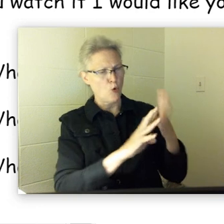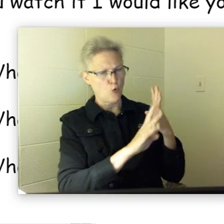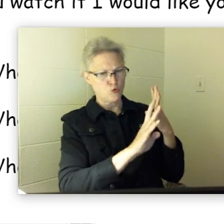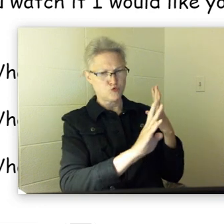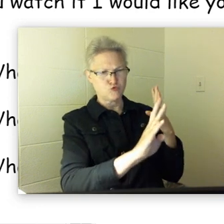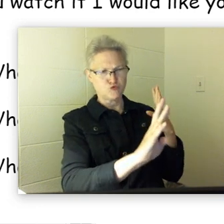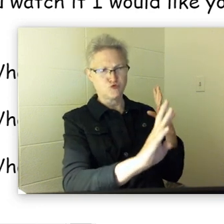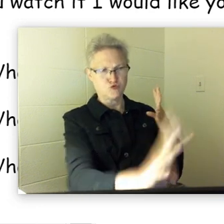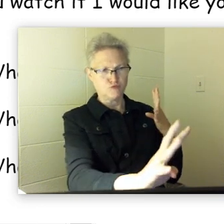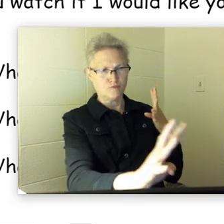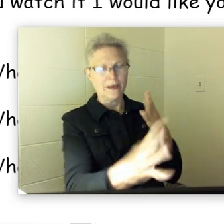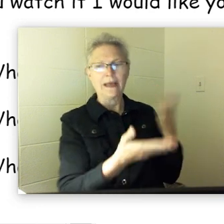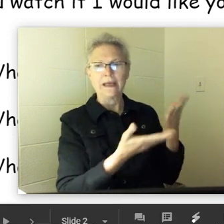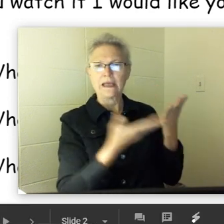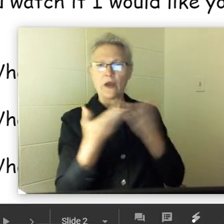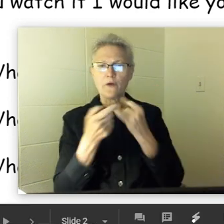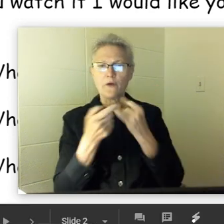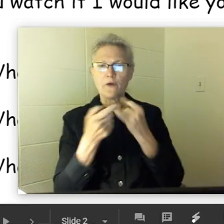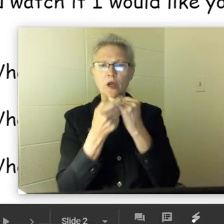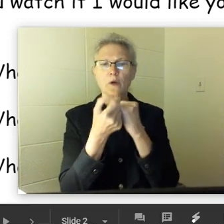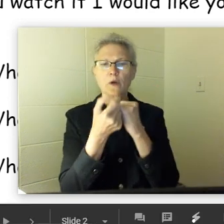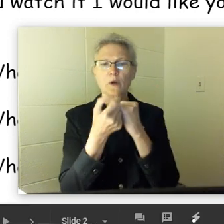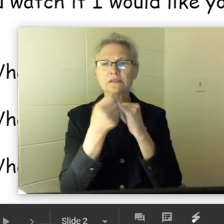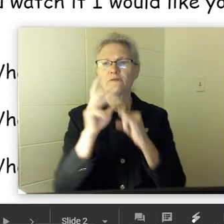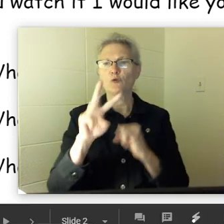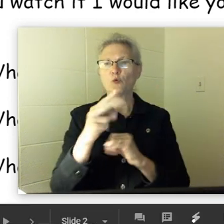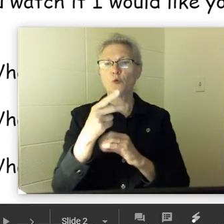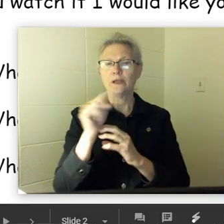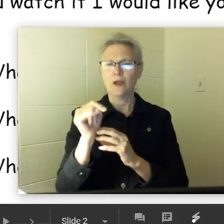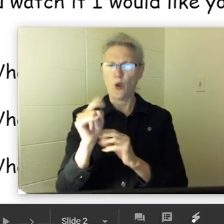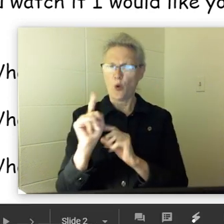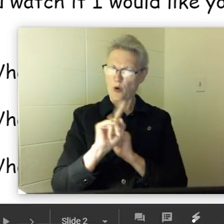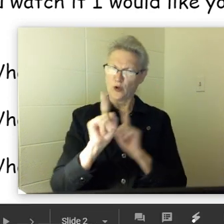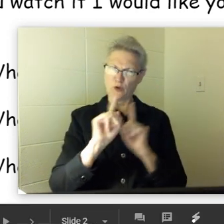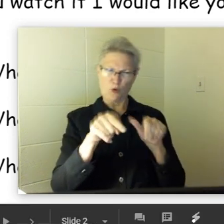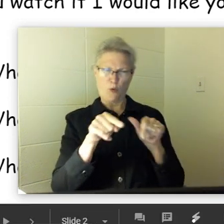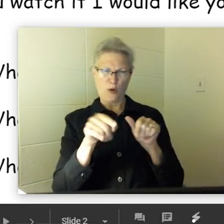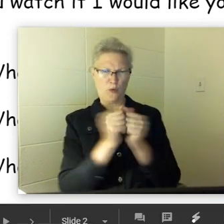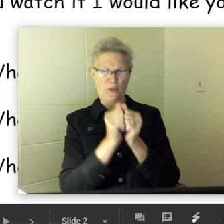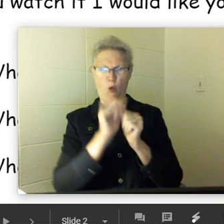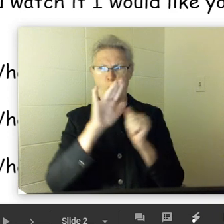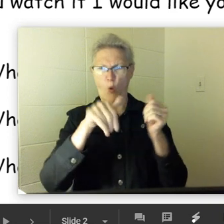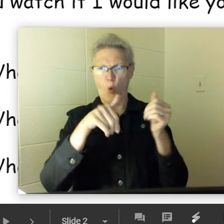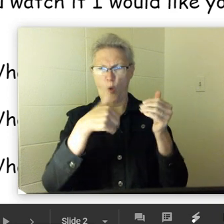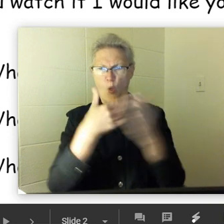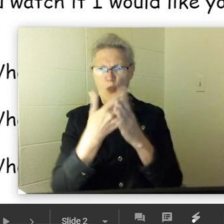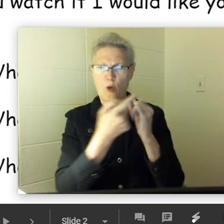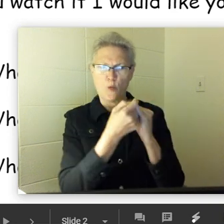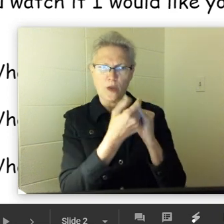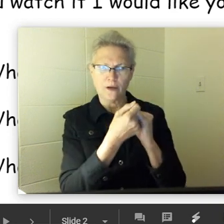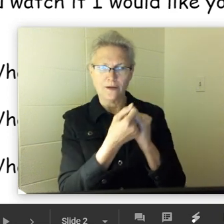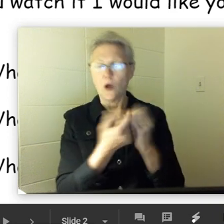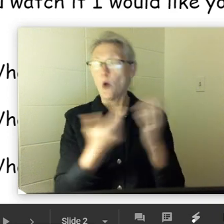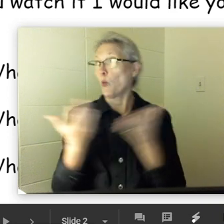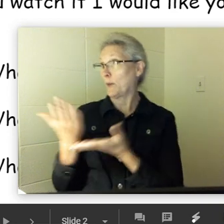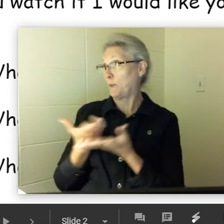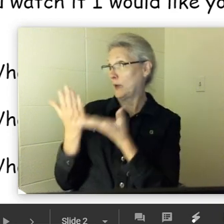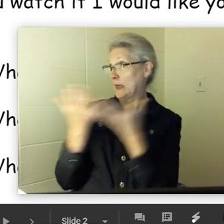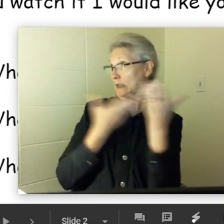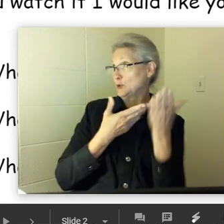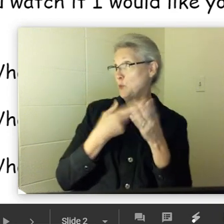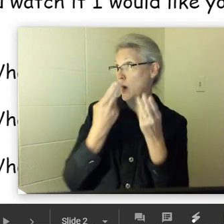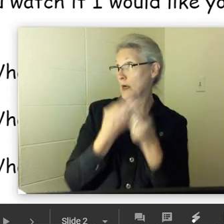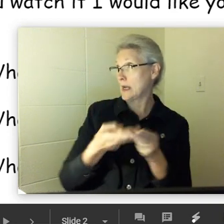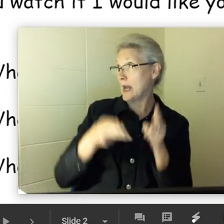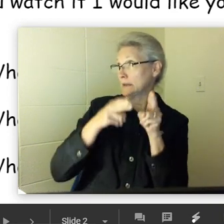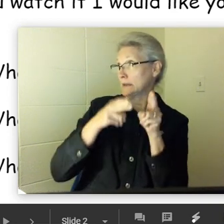are you going with all that wheat?" the grasshopper asked. "We are taking it to our nest to save for winter," said